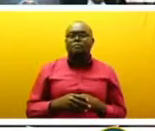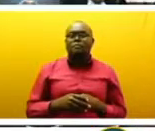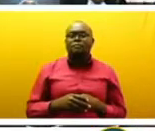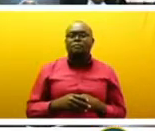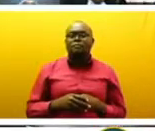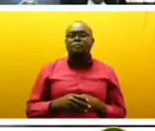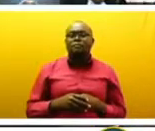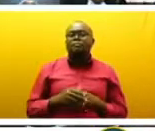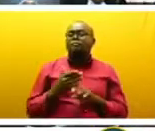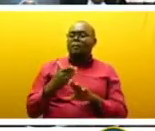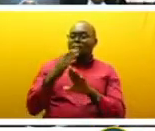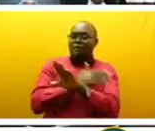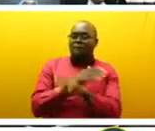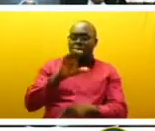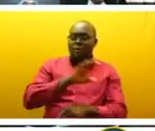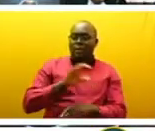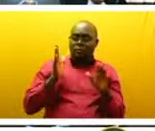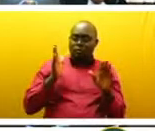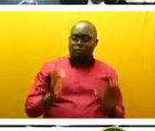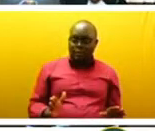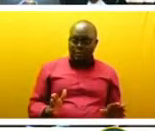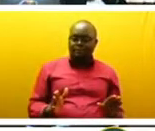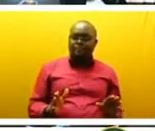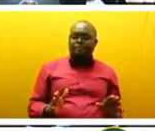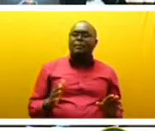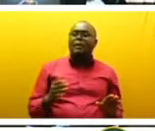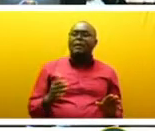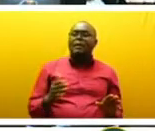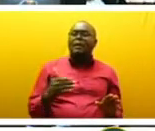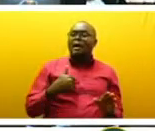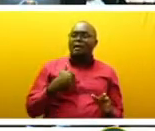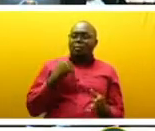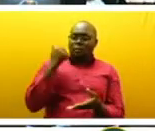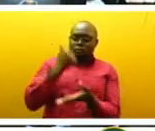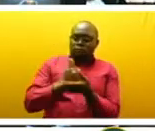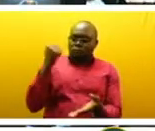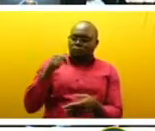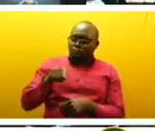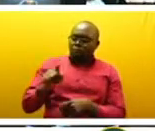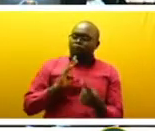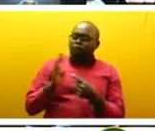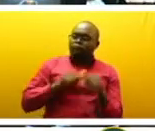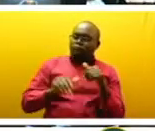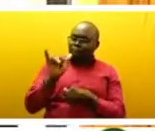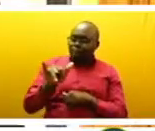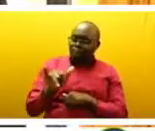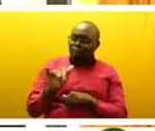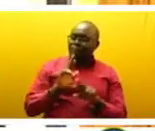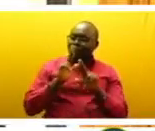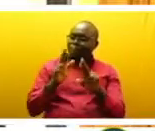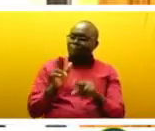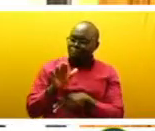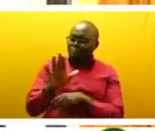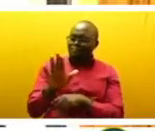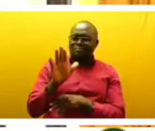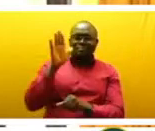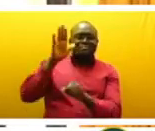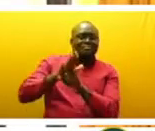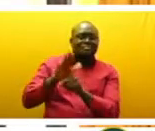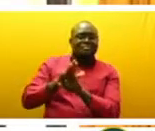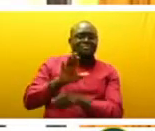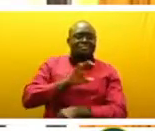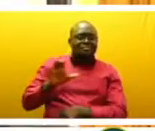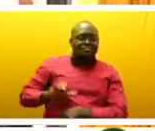Tied to the commissioners, there are affidavits, and I believe the commissioner will talk about them. In their reply, the majority commissioners in their